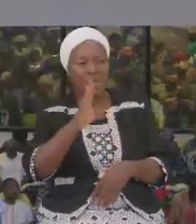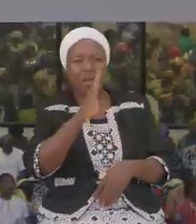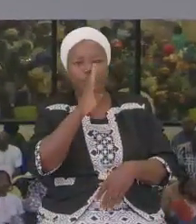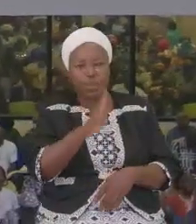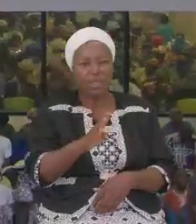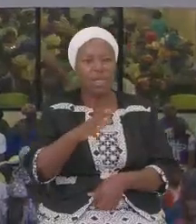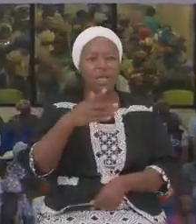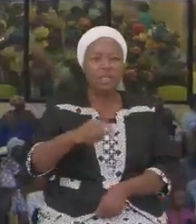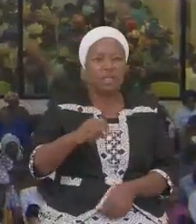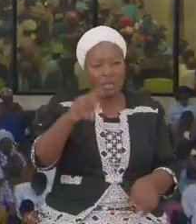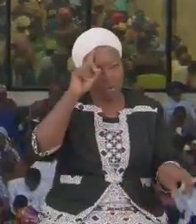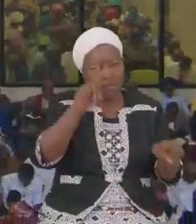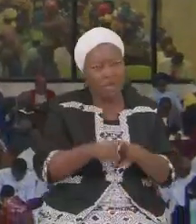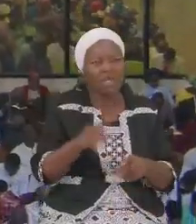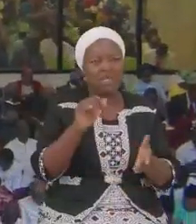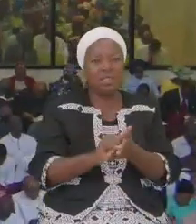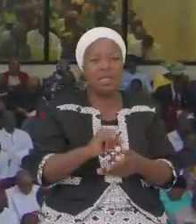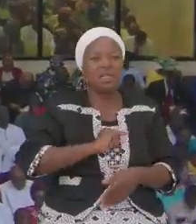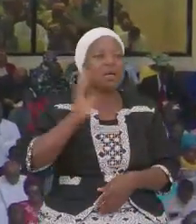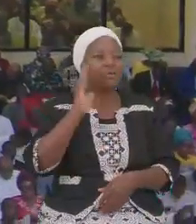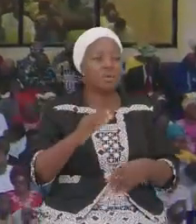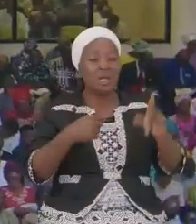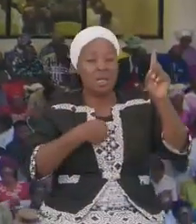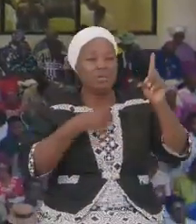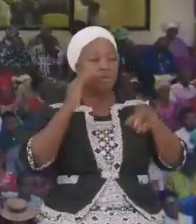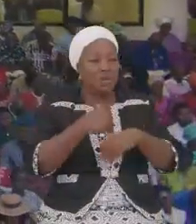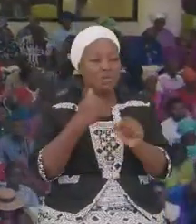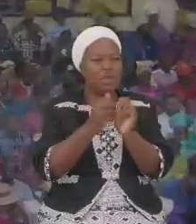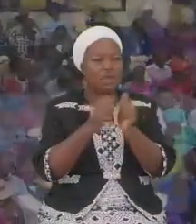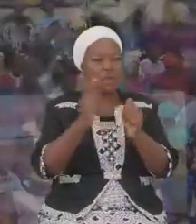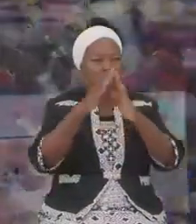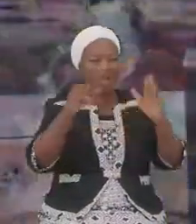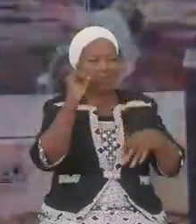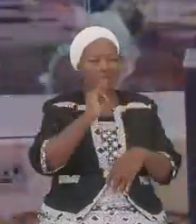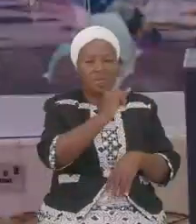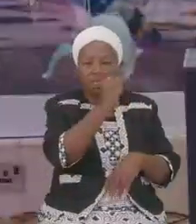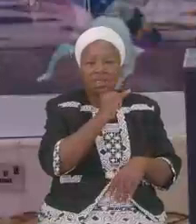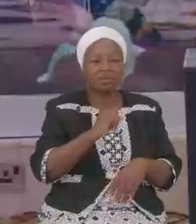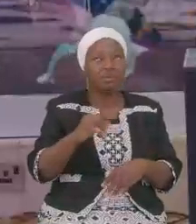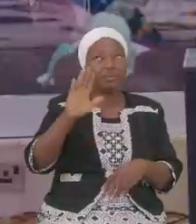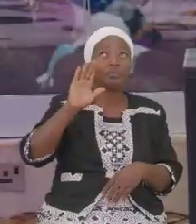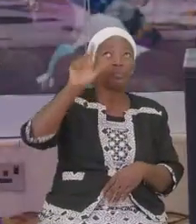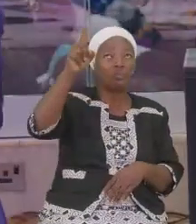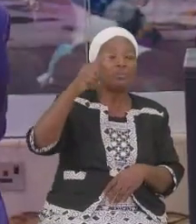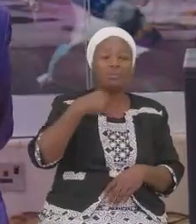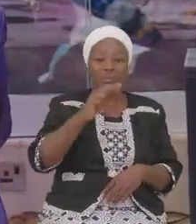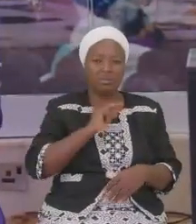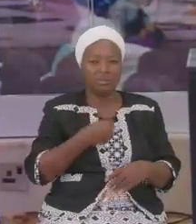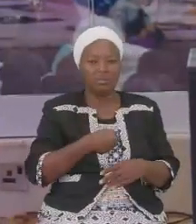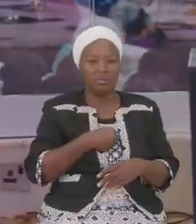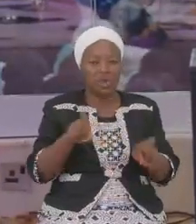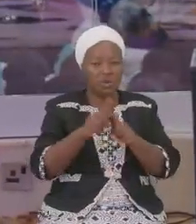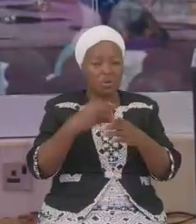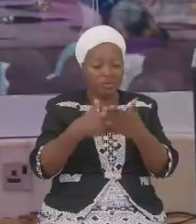this shall be the covenant that I will make with the house of Israel. He tells us, even before this time, he